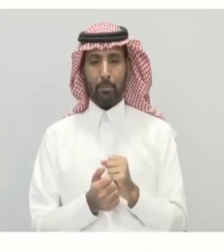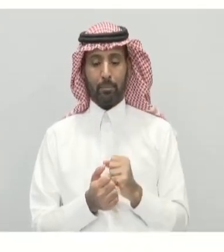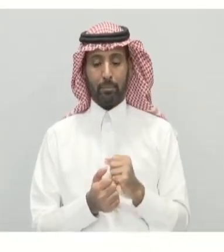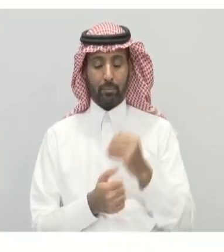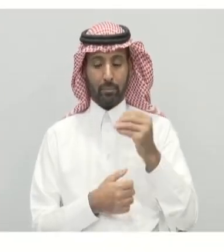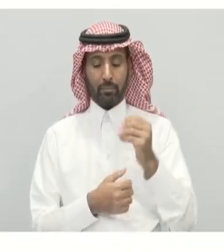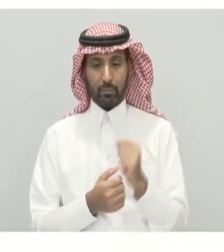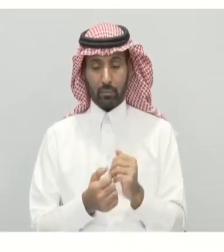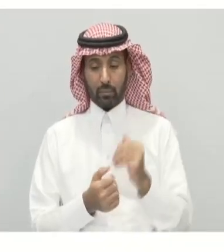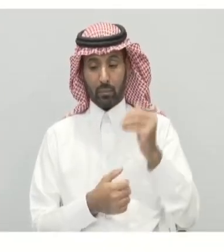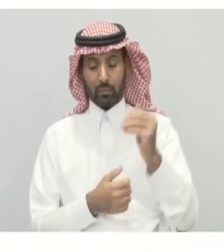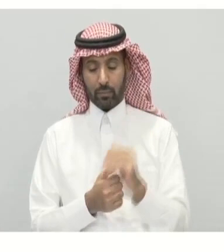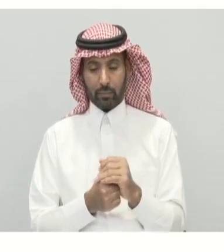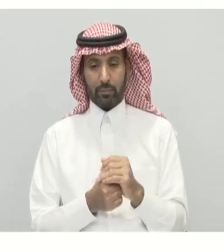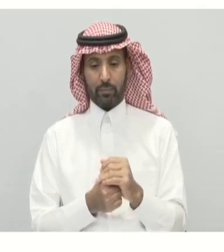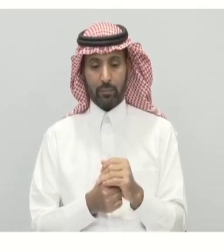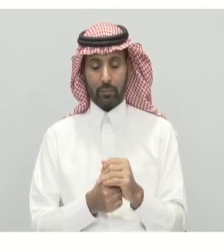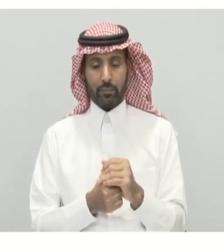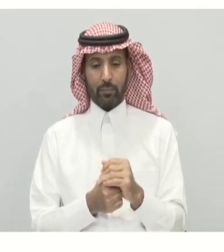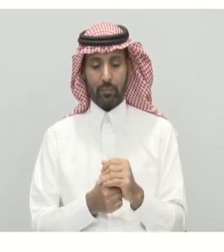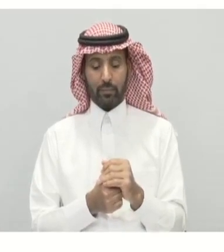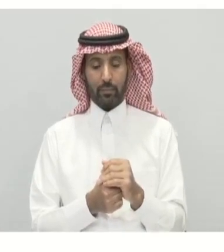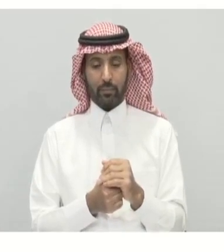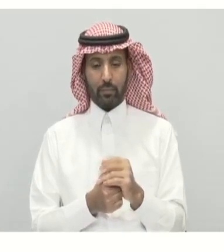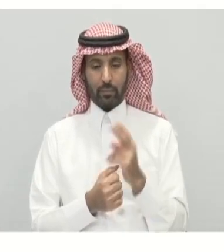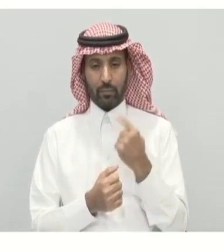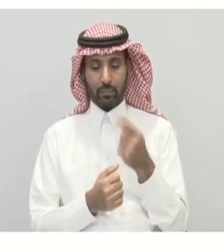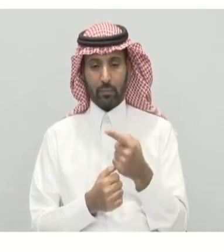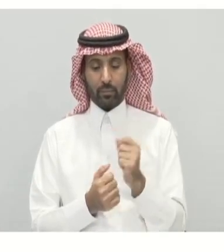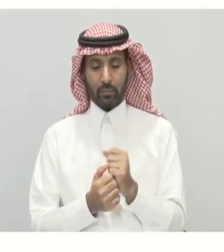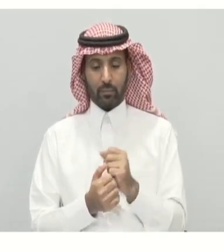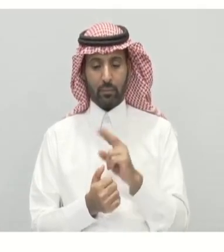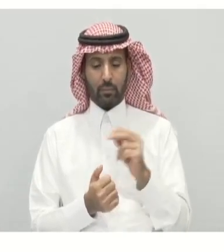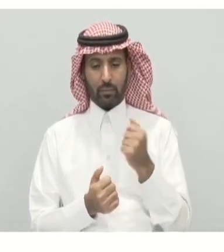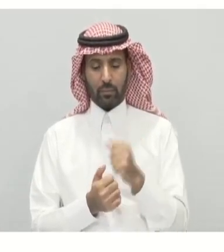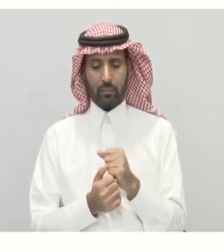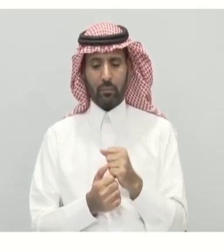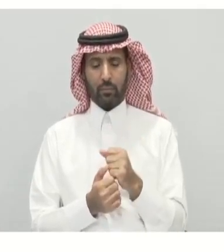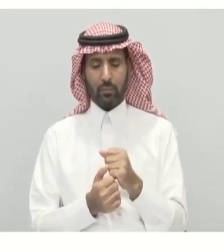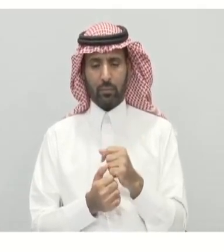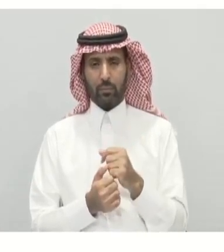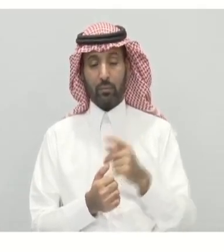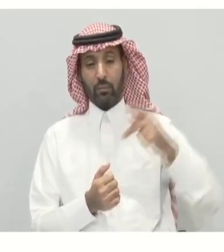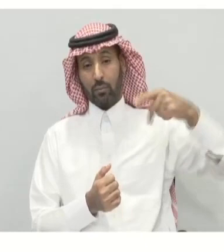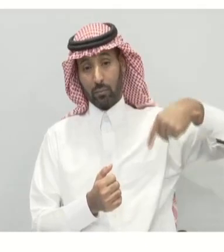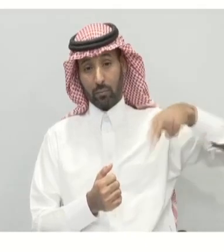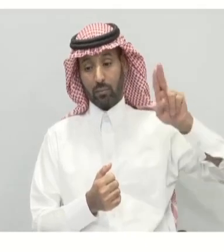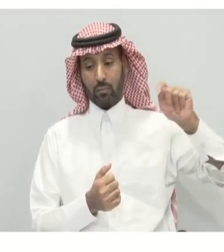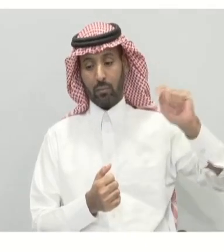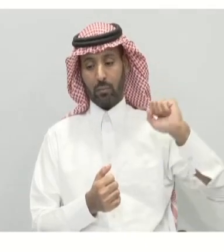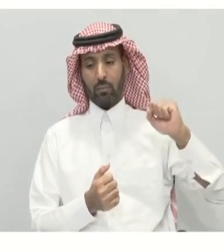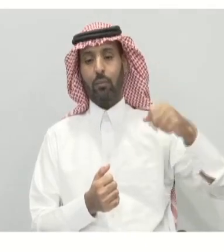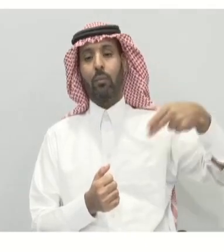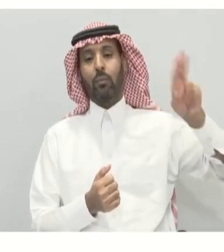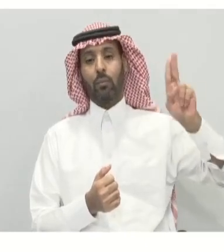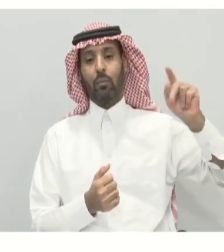So it is turn down and put up. Let's continue in here, and we will have the word put up. How are you going to